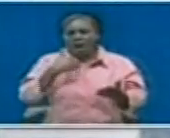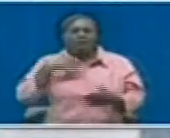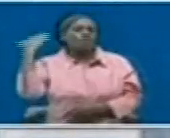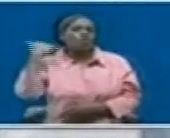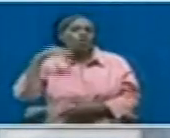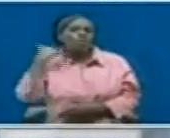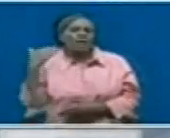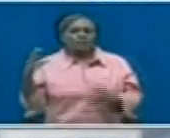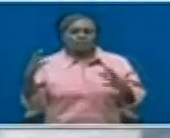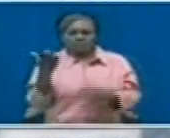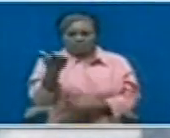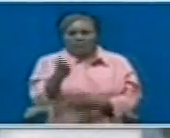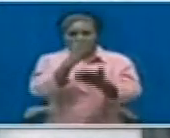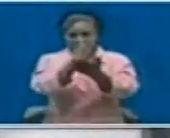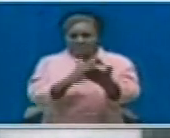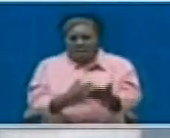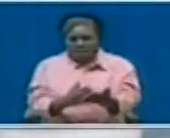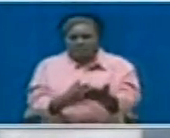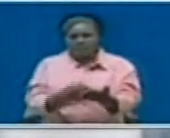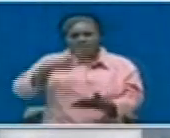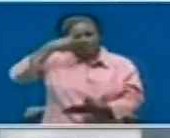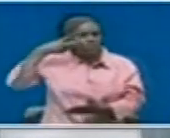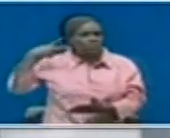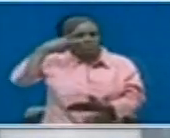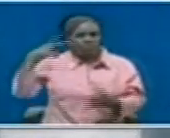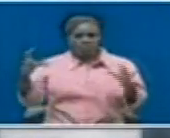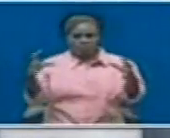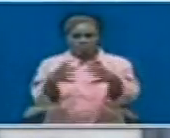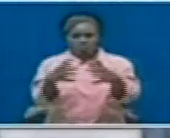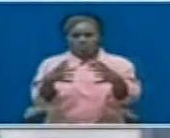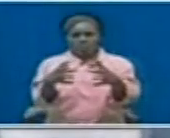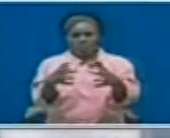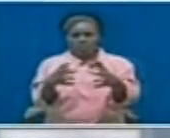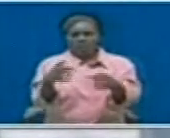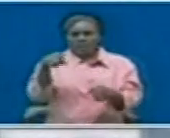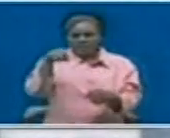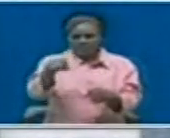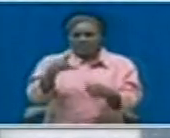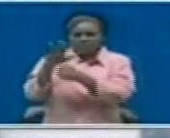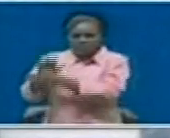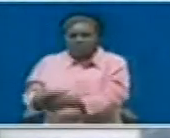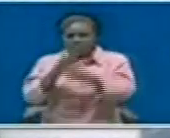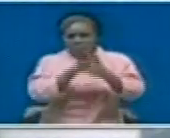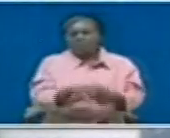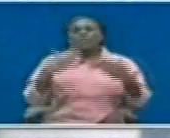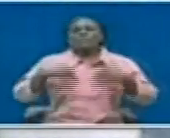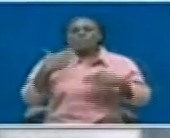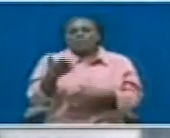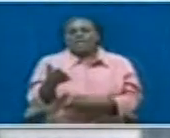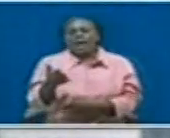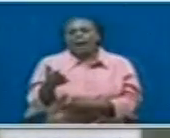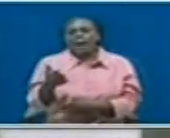criminals. Part of them is a terrorist group who have been terrorizing people here in